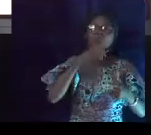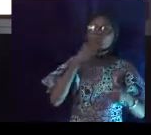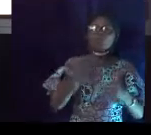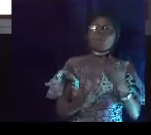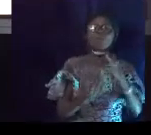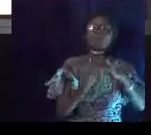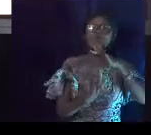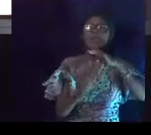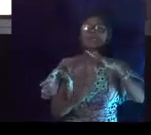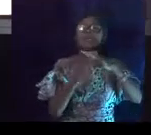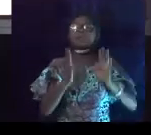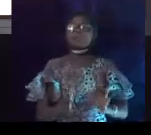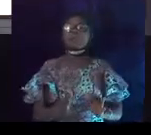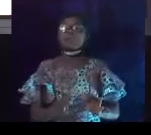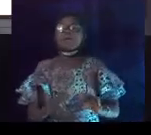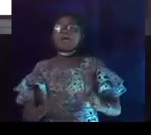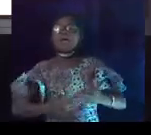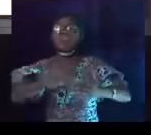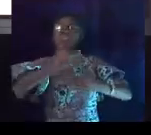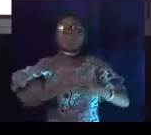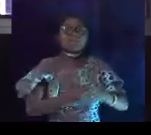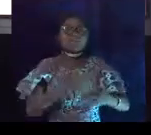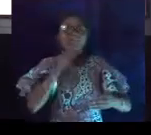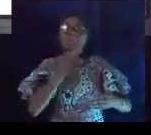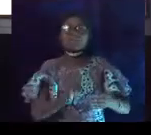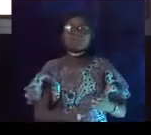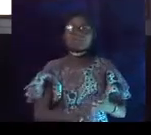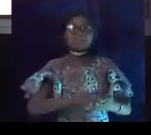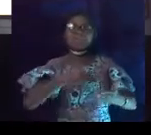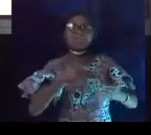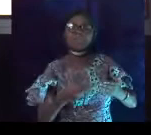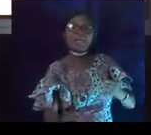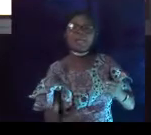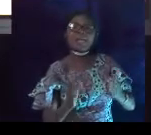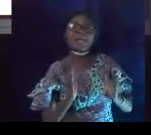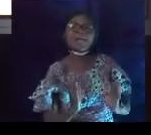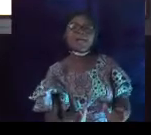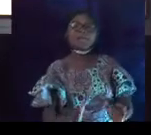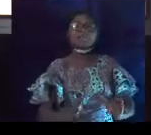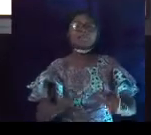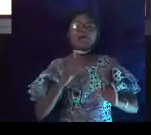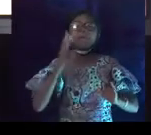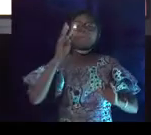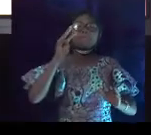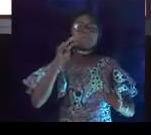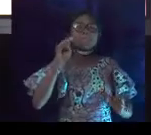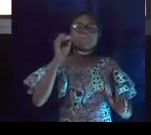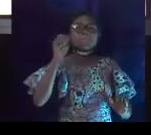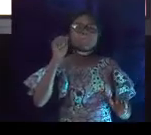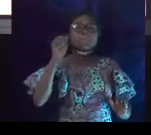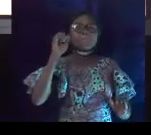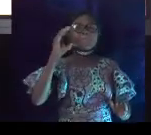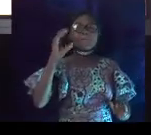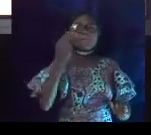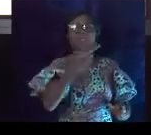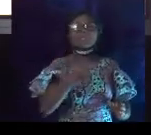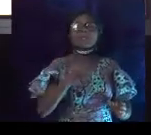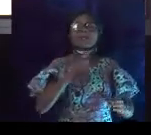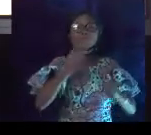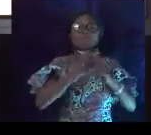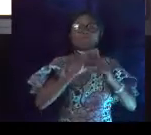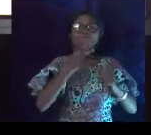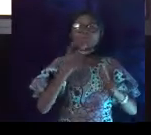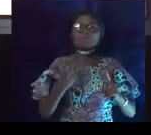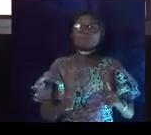starter mash is given to broilers. Next is the layers mash. Say that.